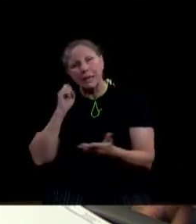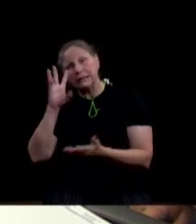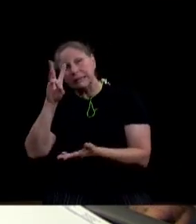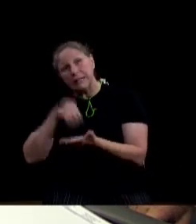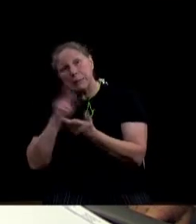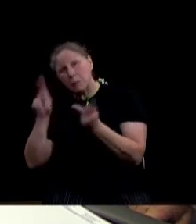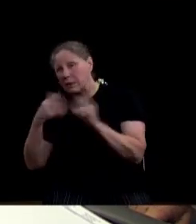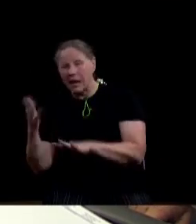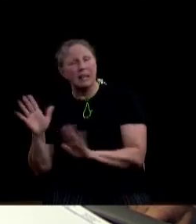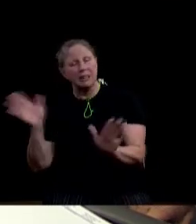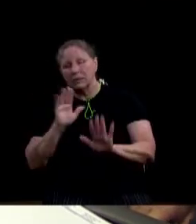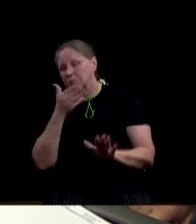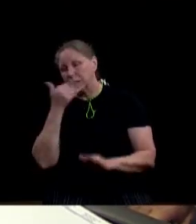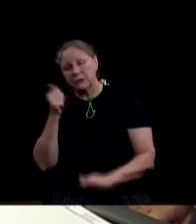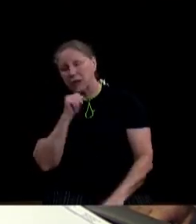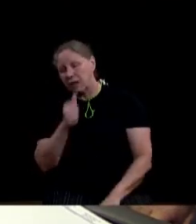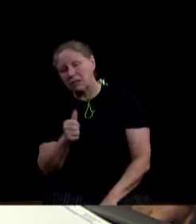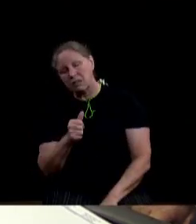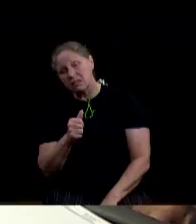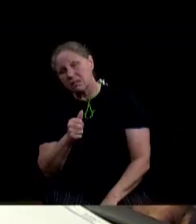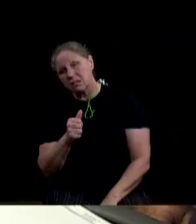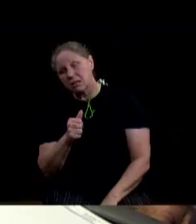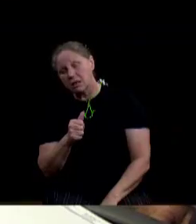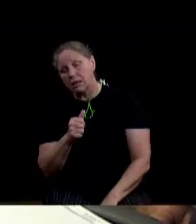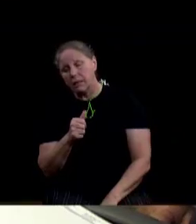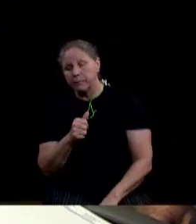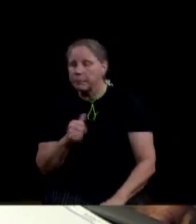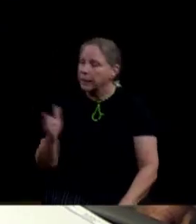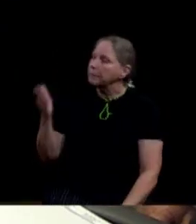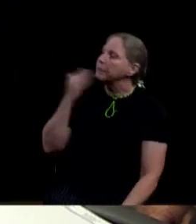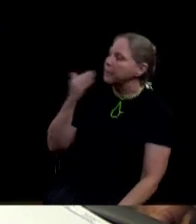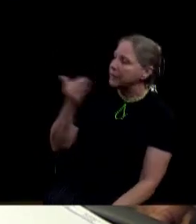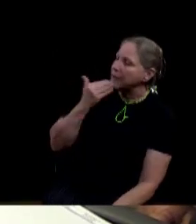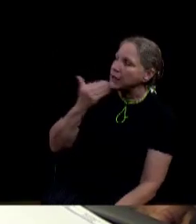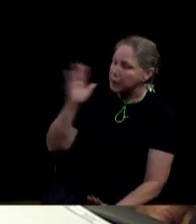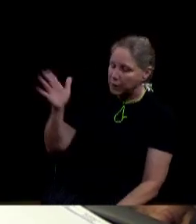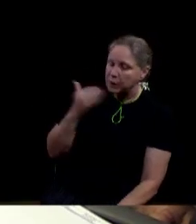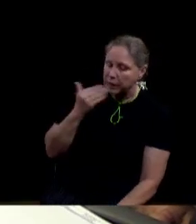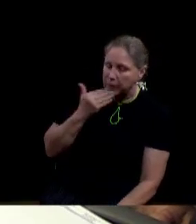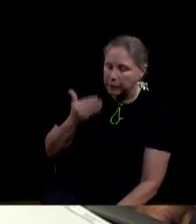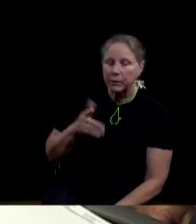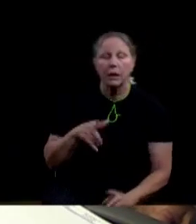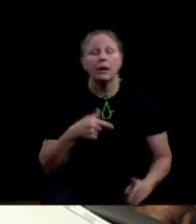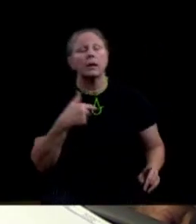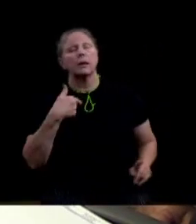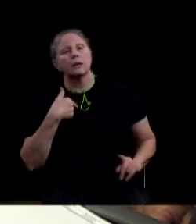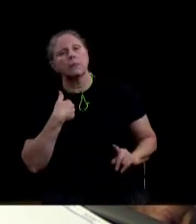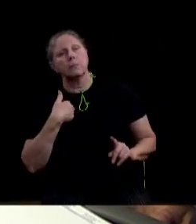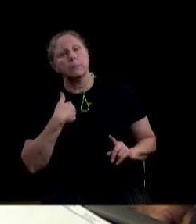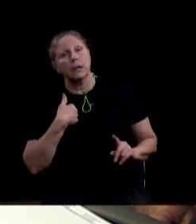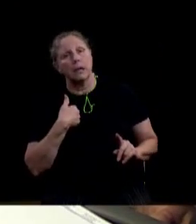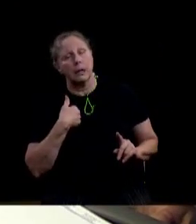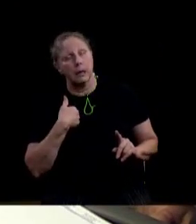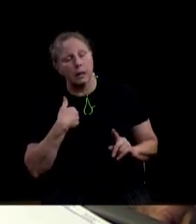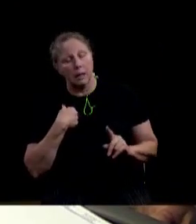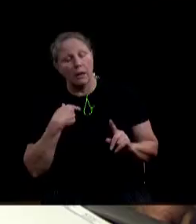So thank you, Dr. Verner. To me, the goal would be that, yeah, we flatten the curve, but if we